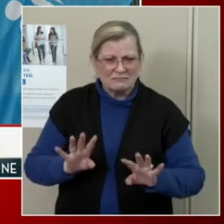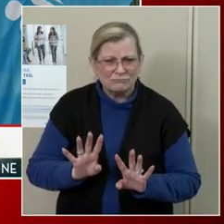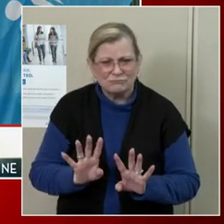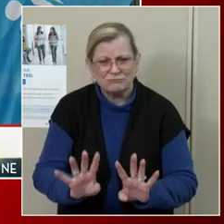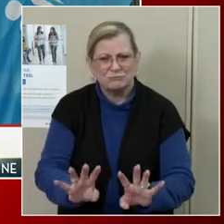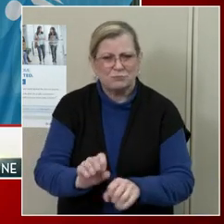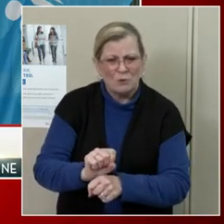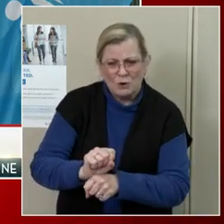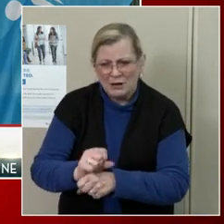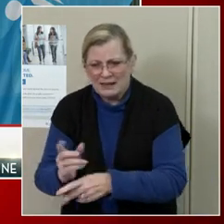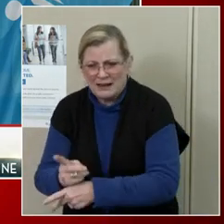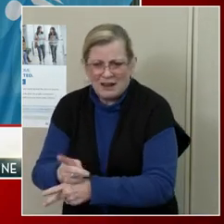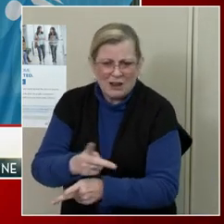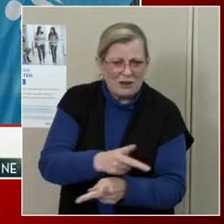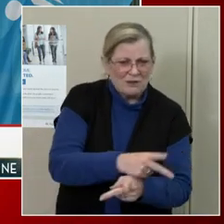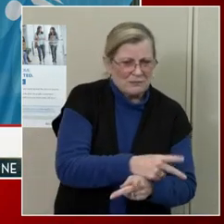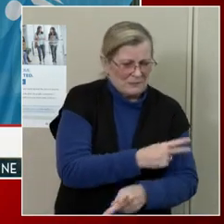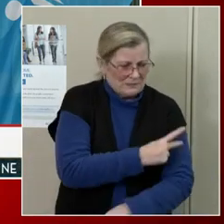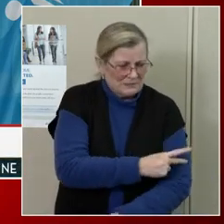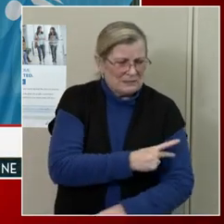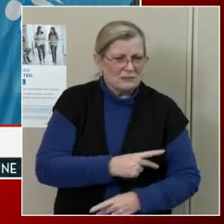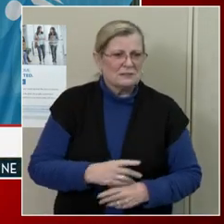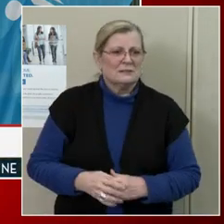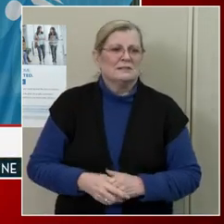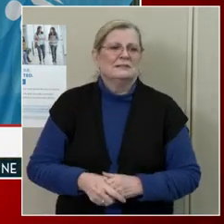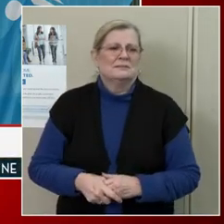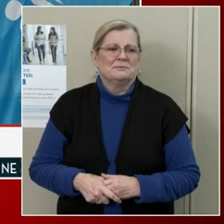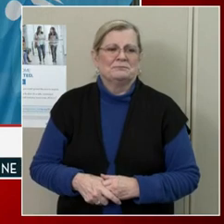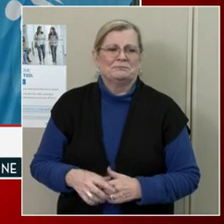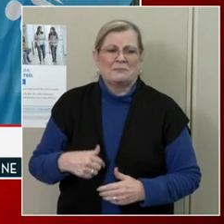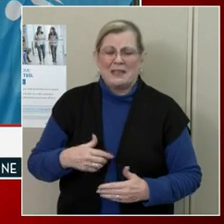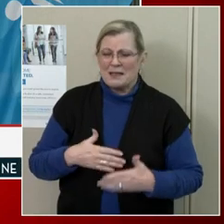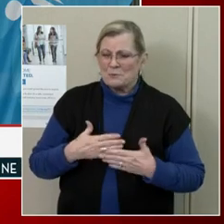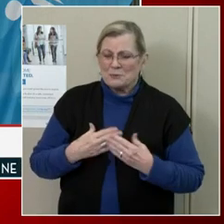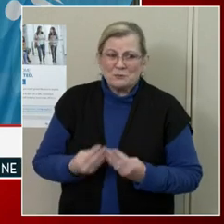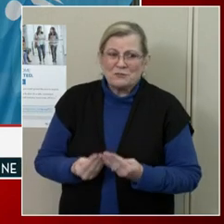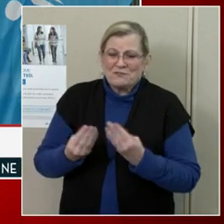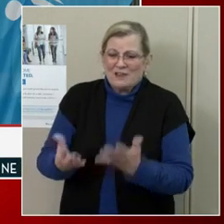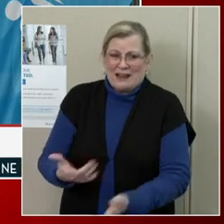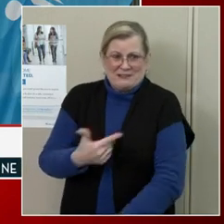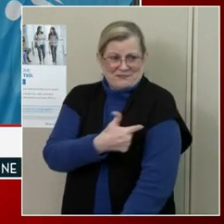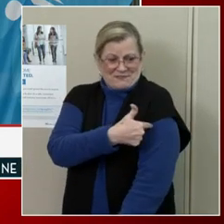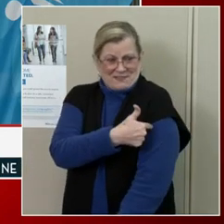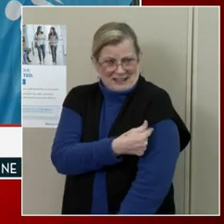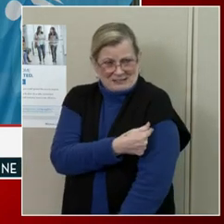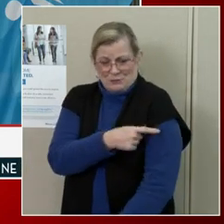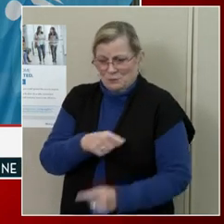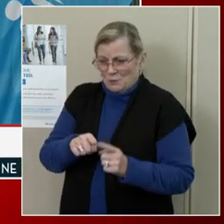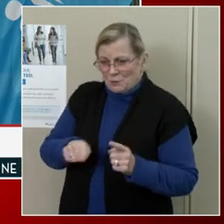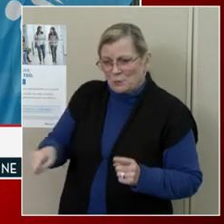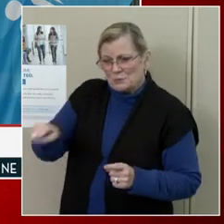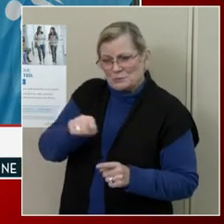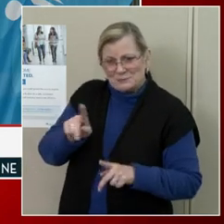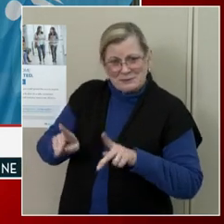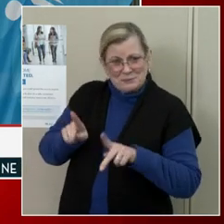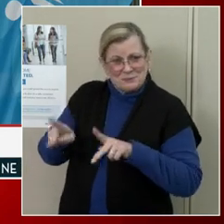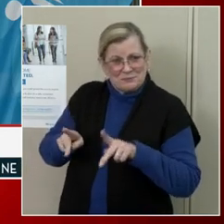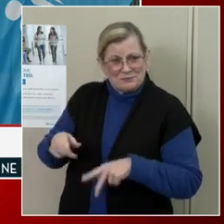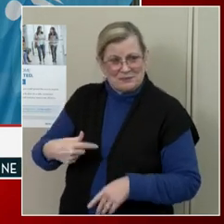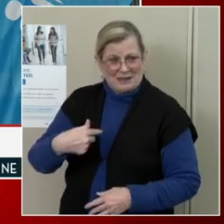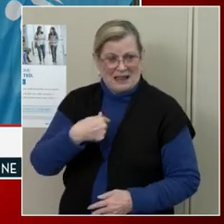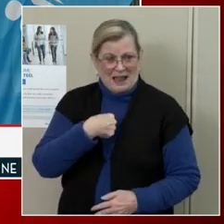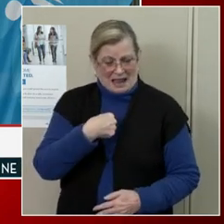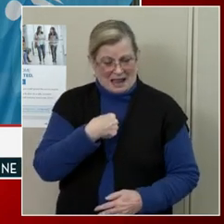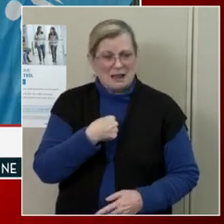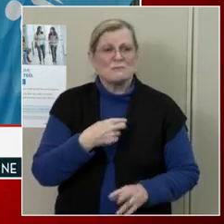our frontline healthcare workers, and I am ready to get my vaccine when the time comes.